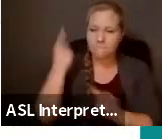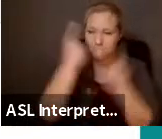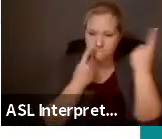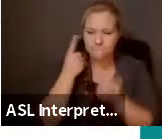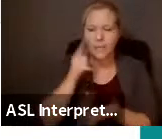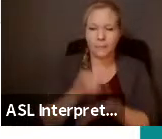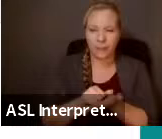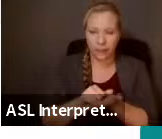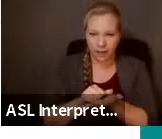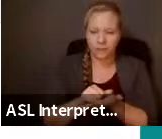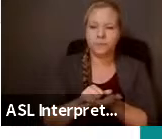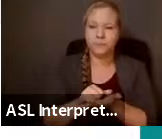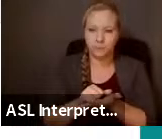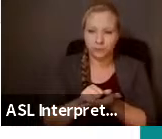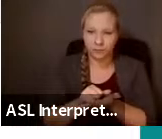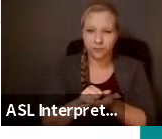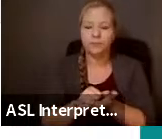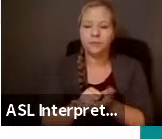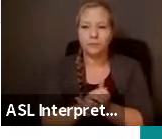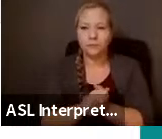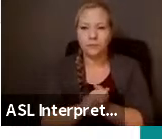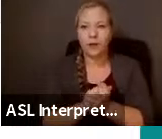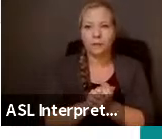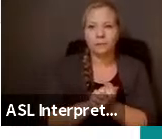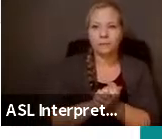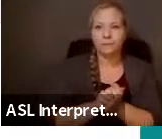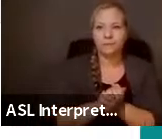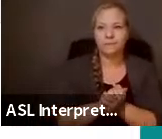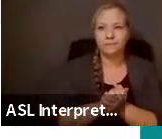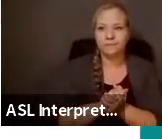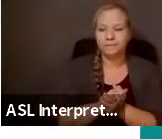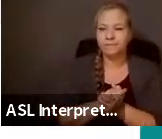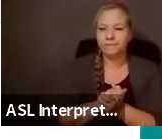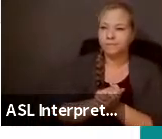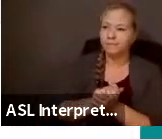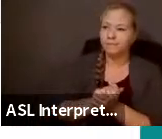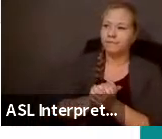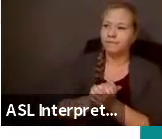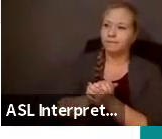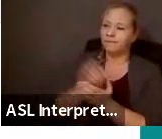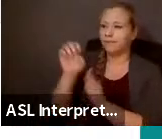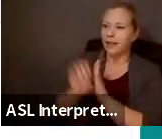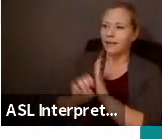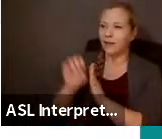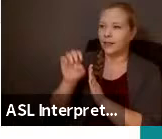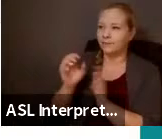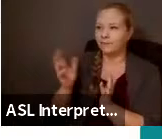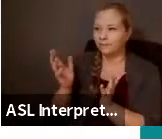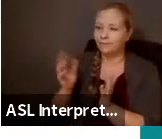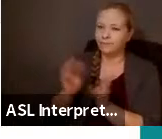lots of things to weigh when it comes to elevators, but